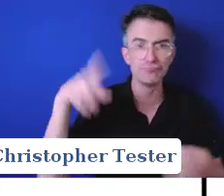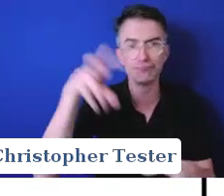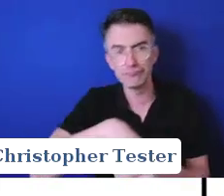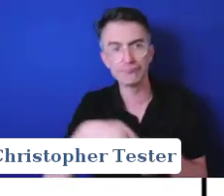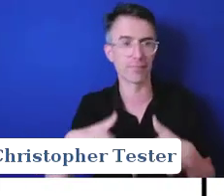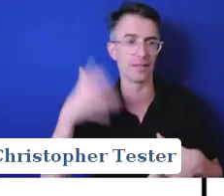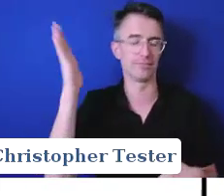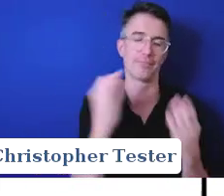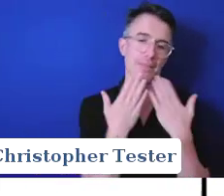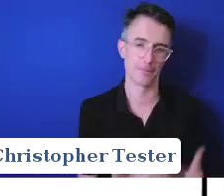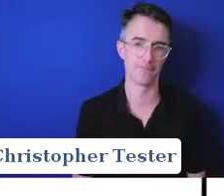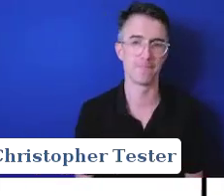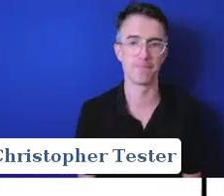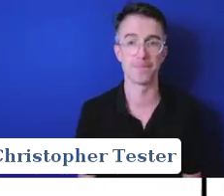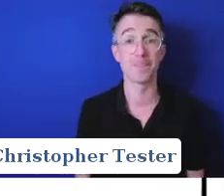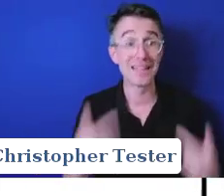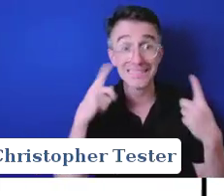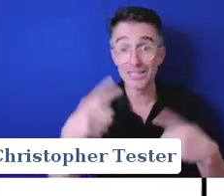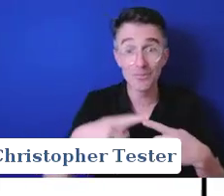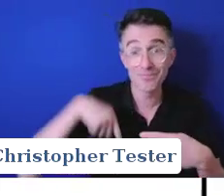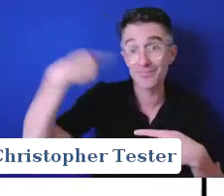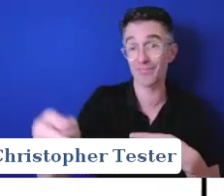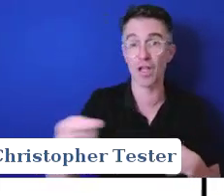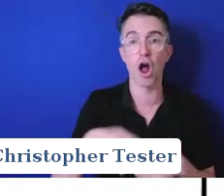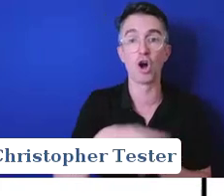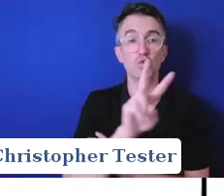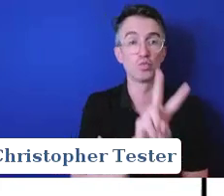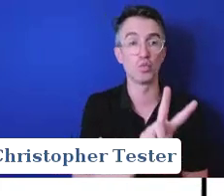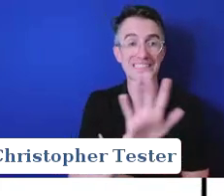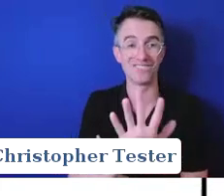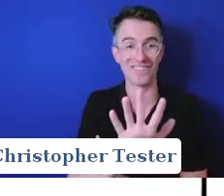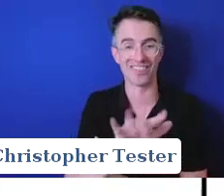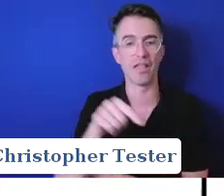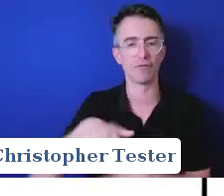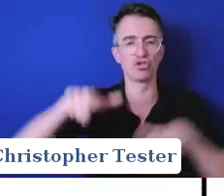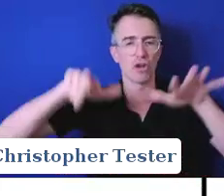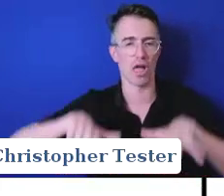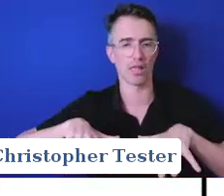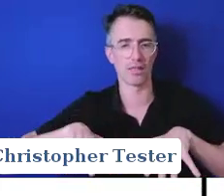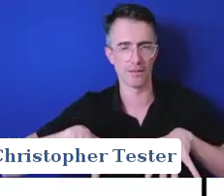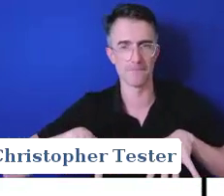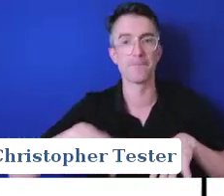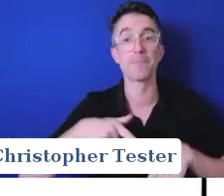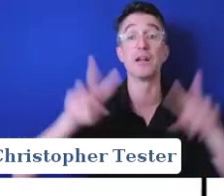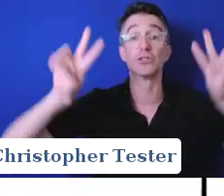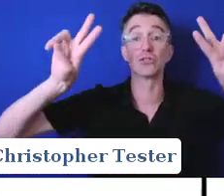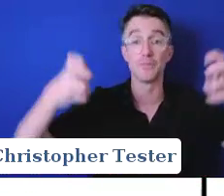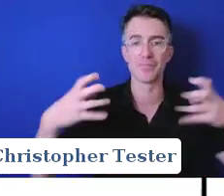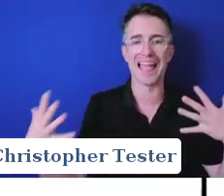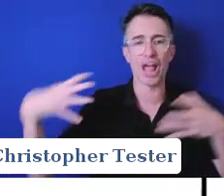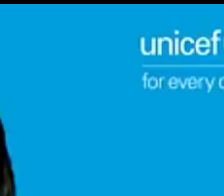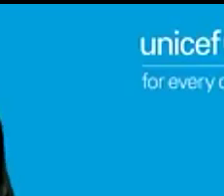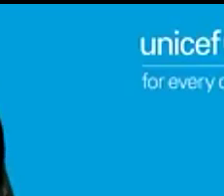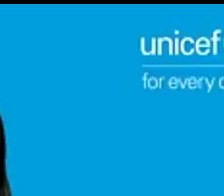and see you in 25th July in the webinar about disability inclusive cash transfer.